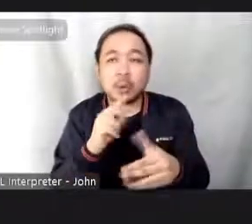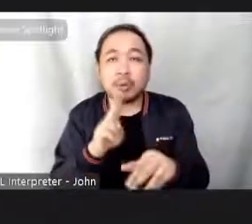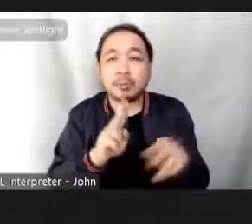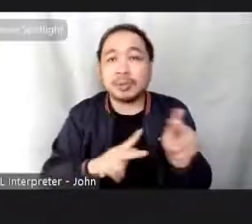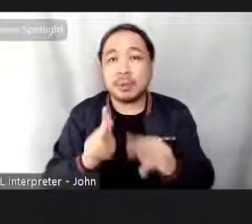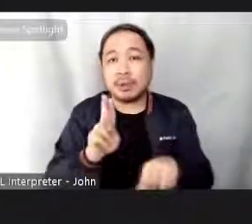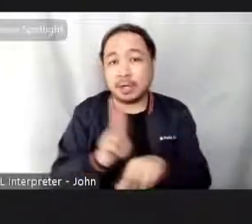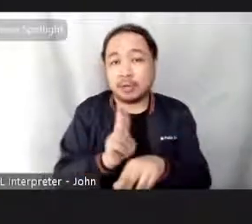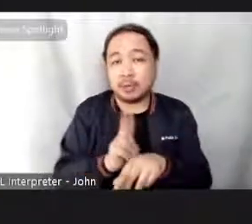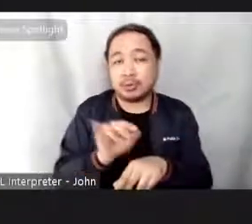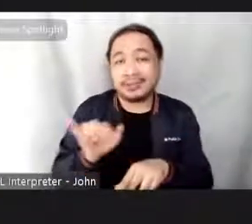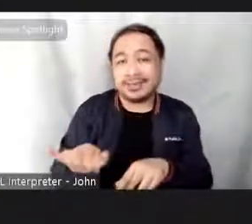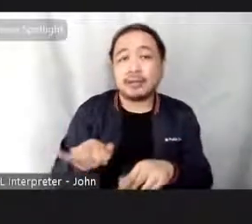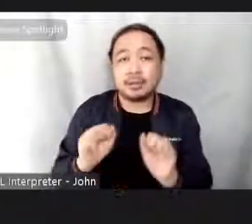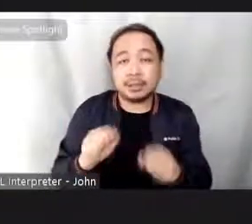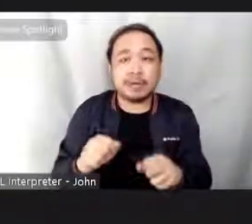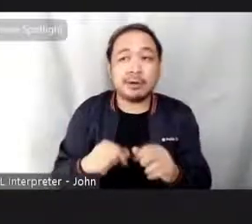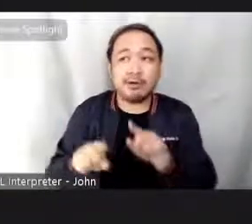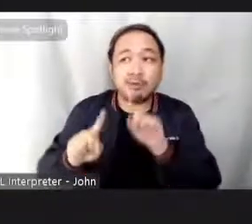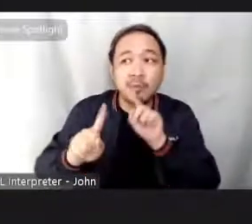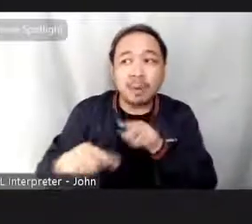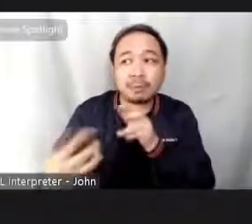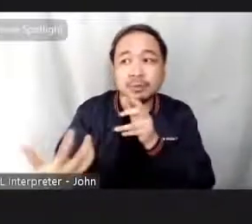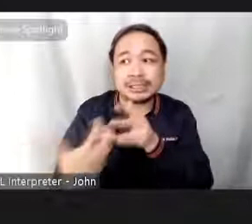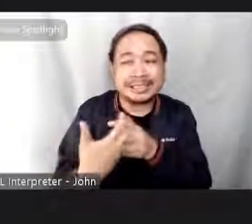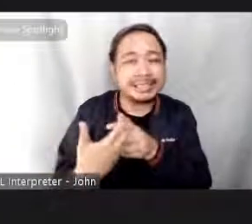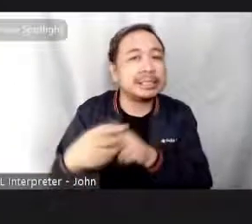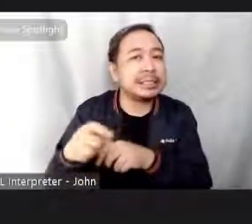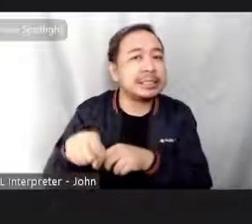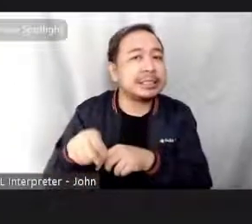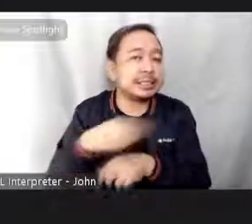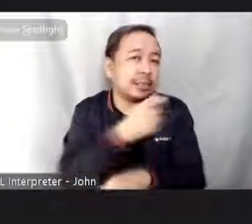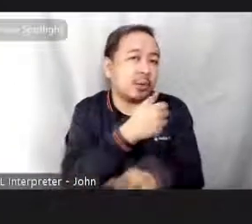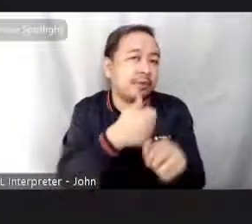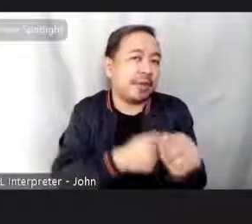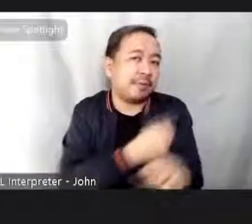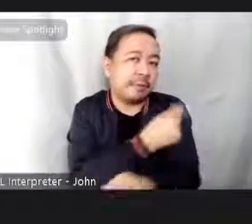plan that is responsive to the needs of our patients.